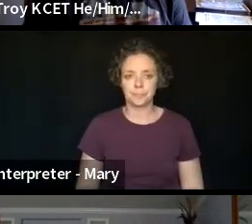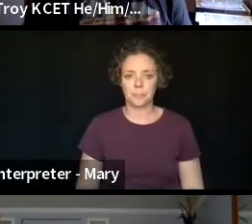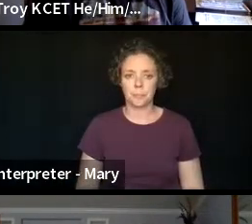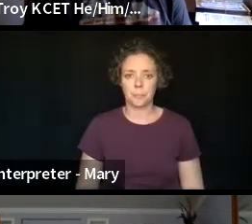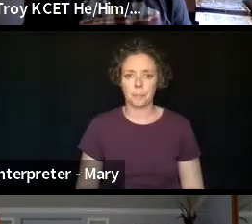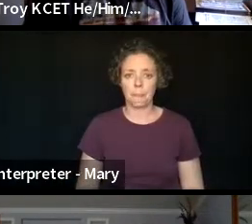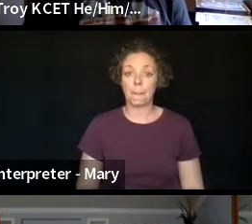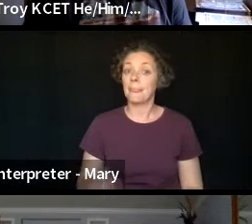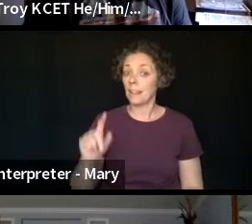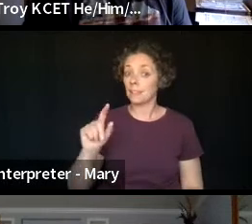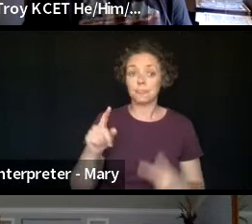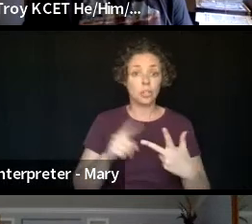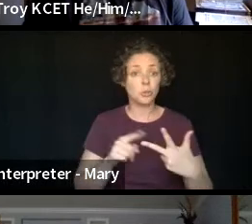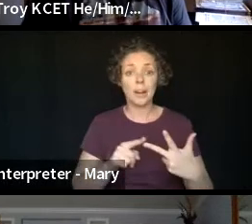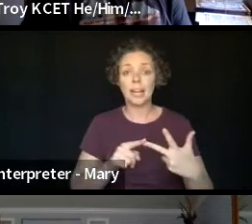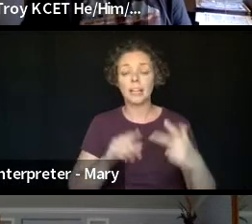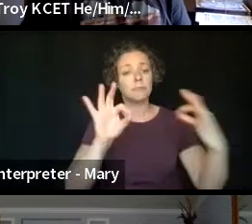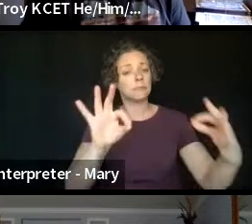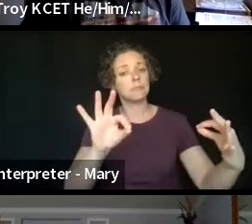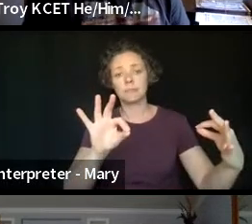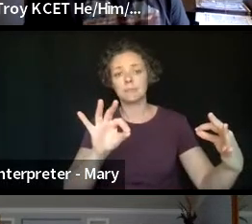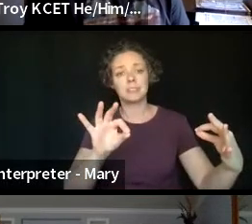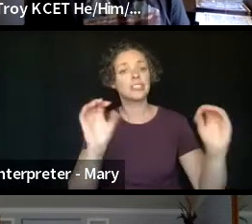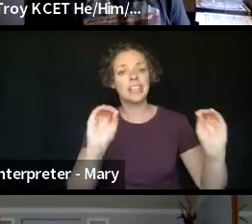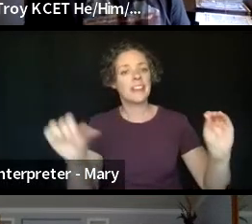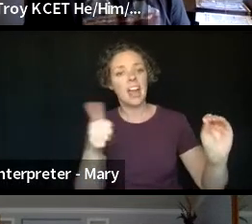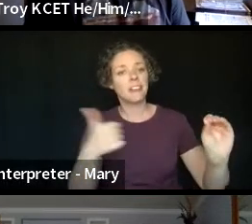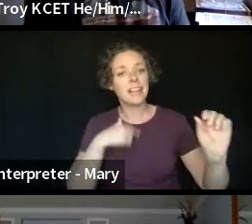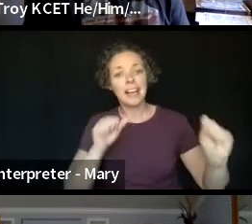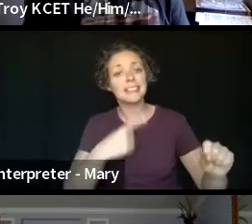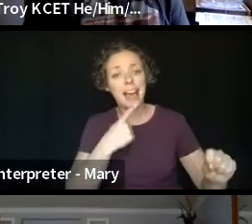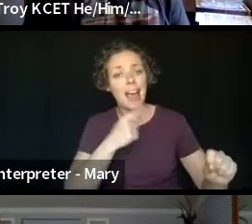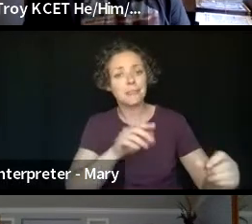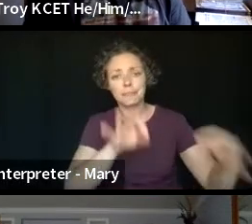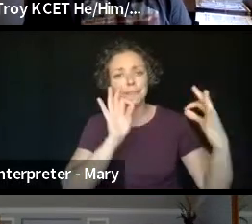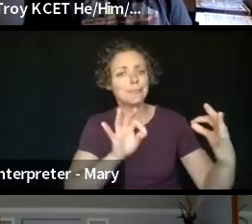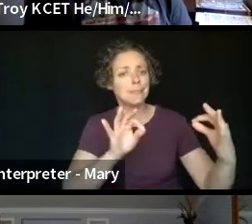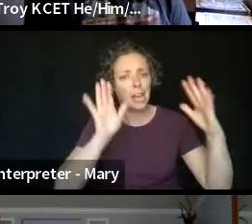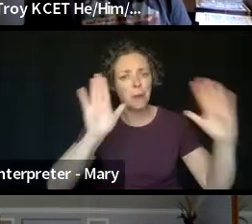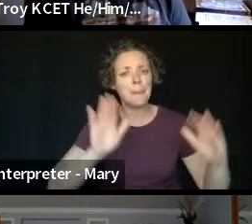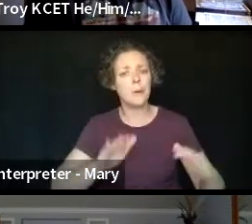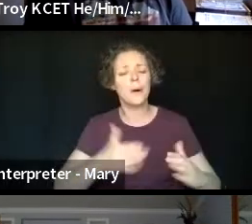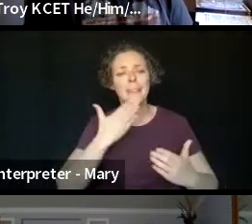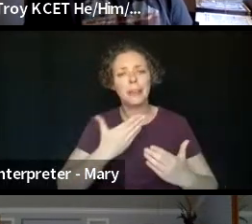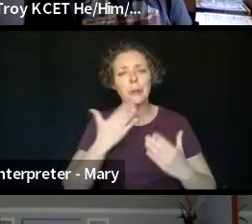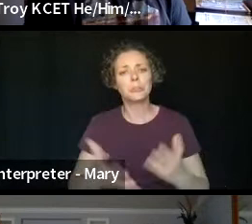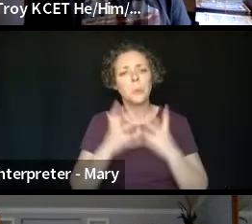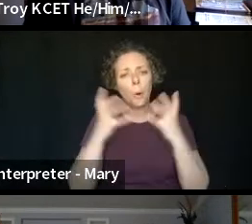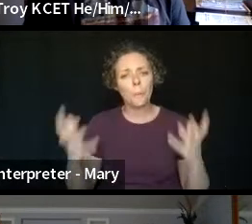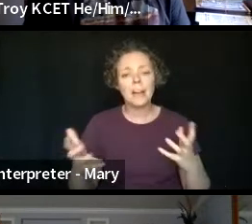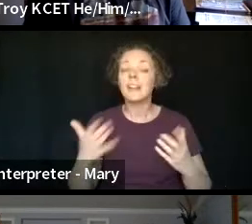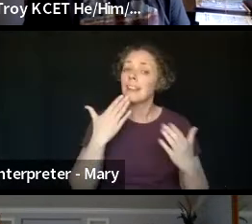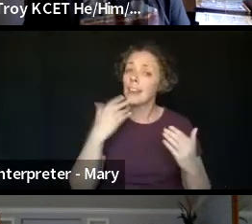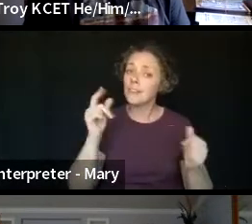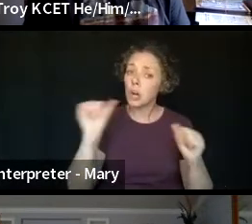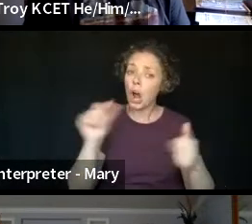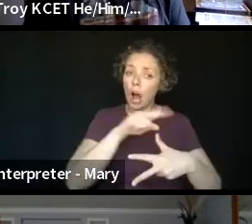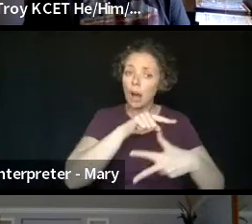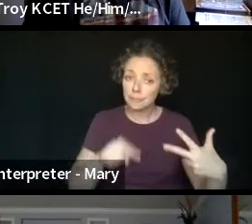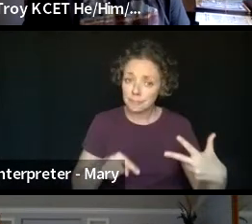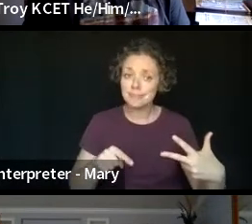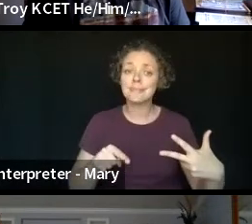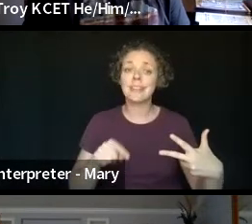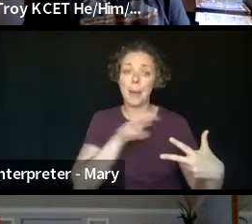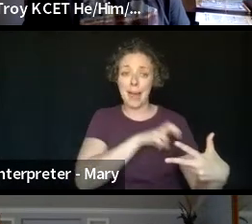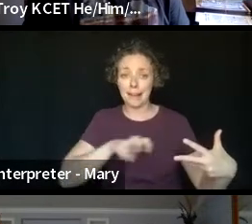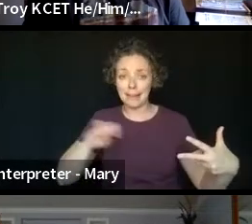Tori, there's nothing I can say. That was perfect. That was incredible. Thank you so much. Thank you to all of the panelists, both for your